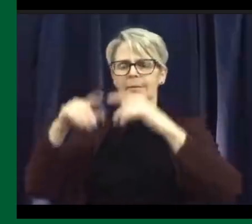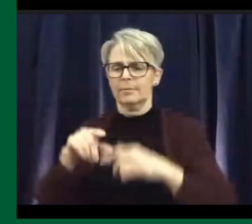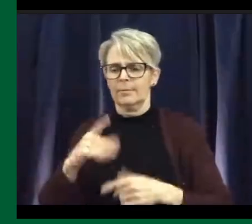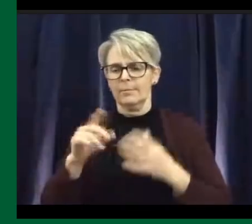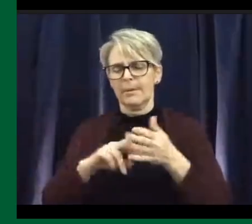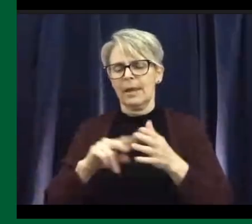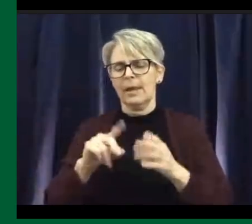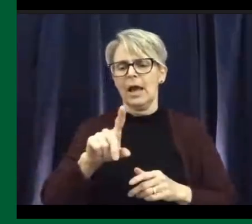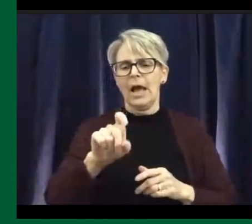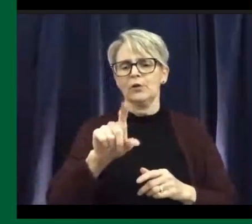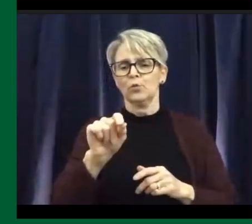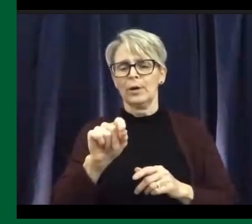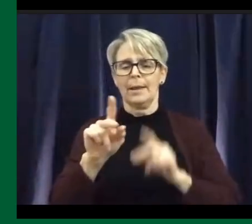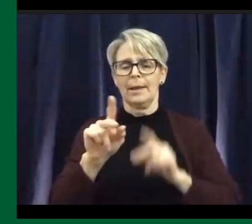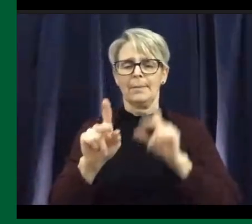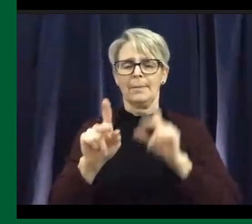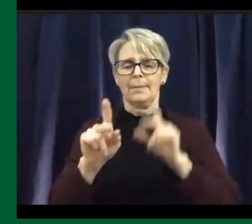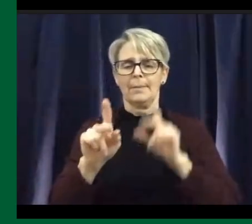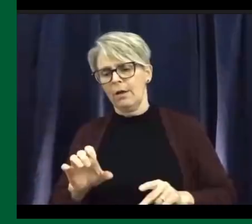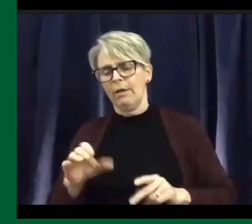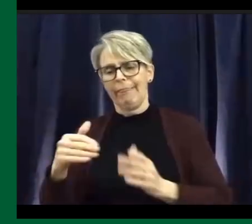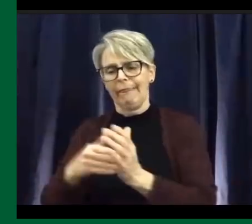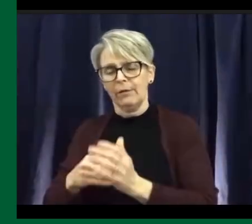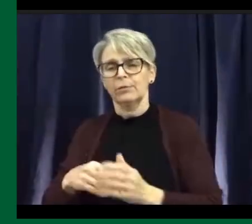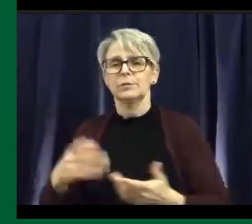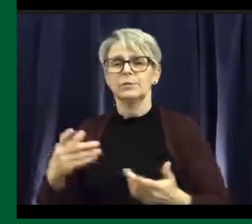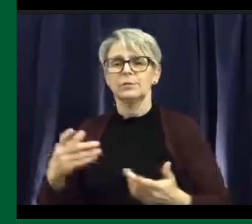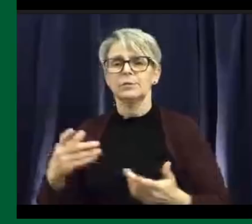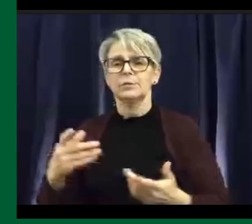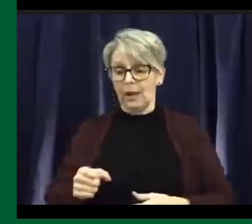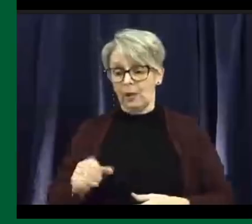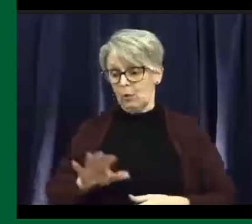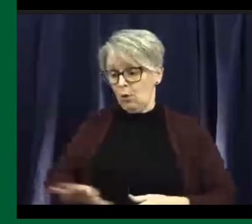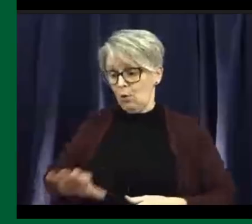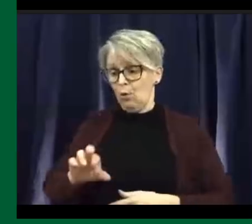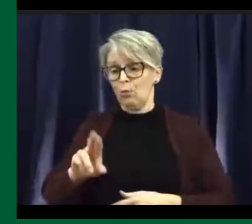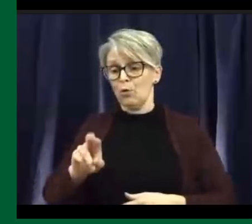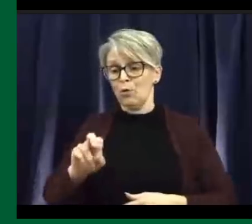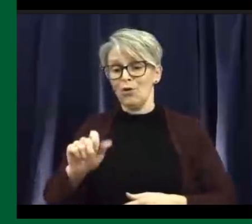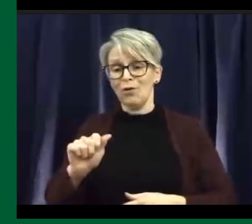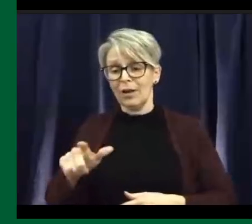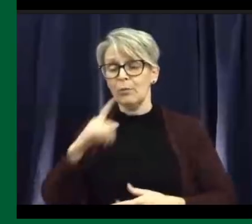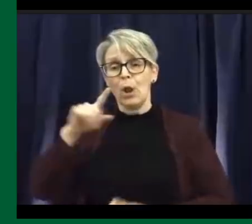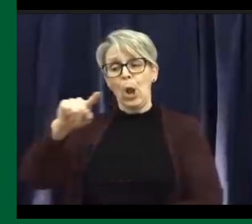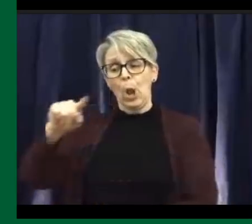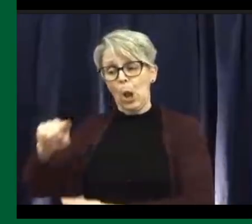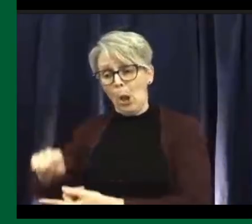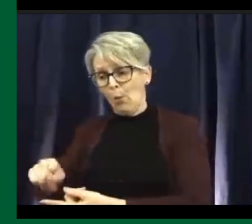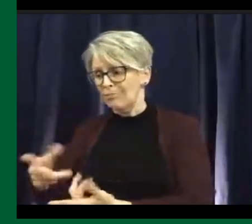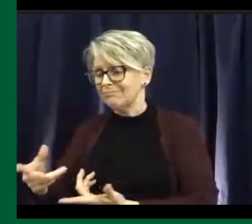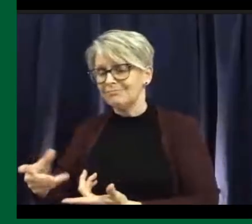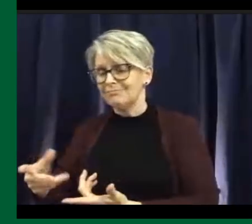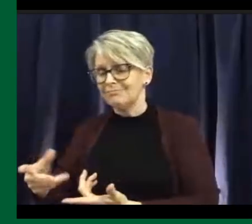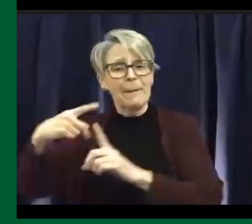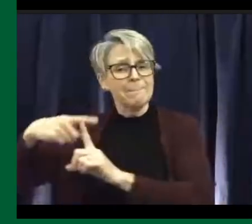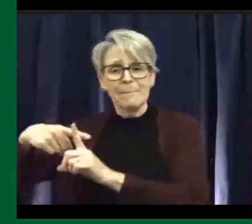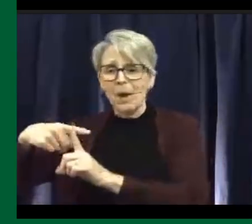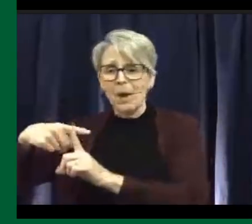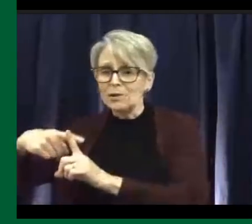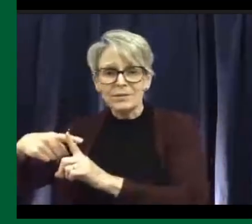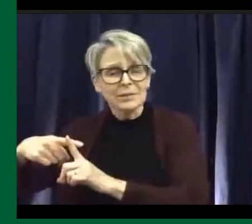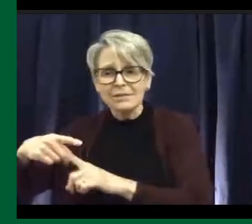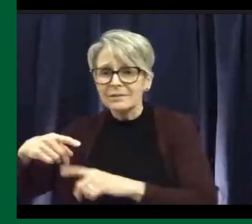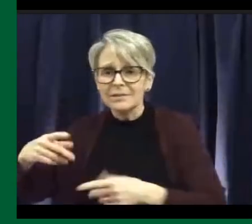If it goes low, so in the south rural areas, our COVID rates are very low, test positivity is very low, but testing rates sometimes